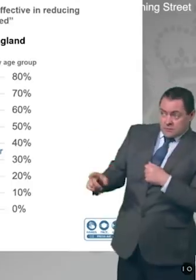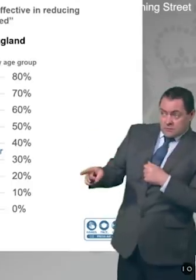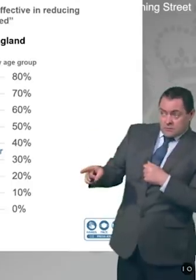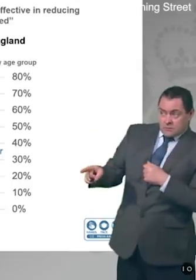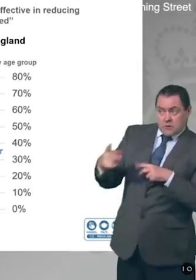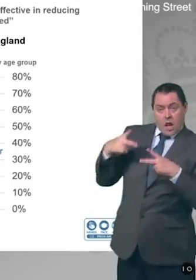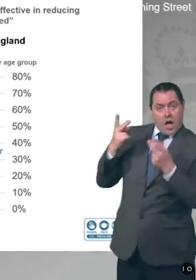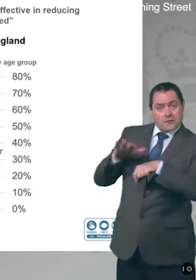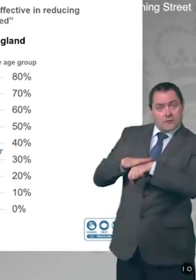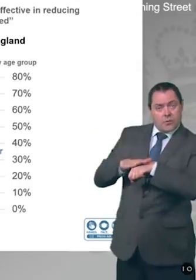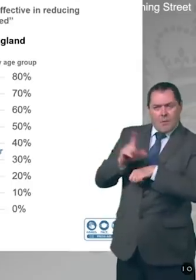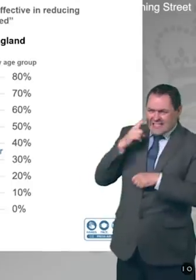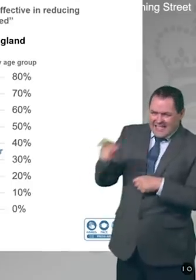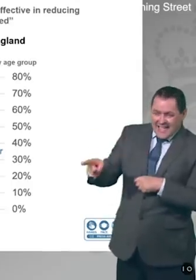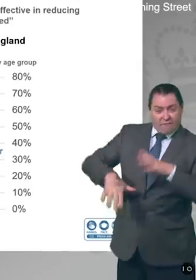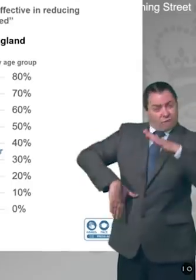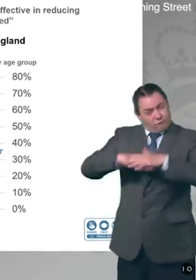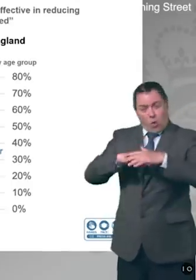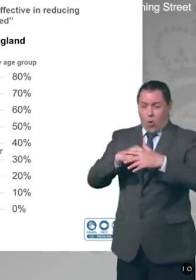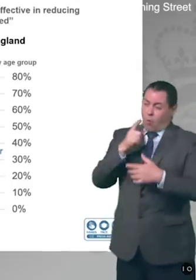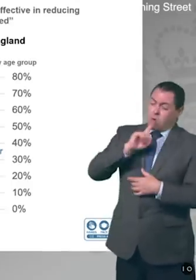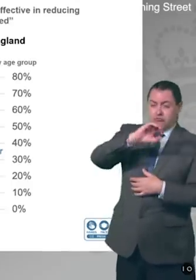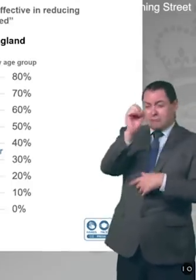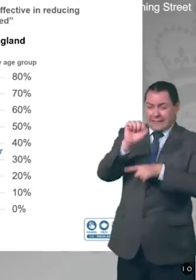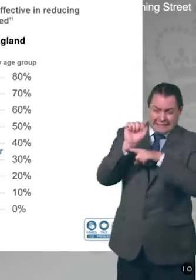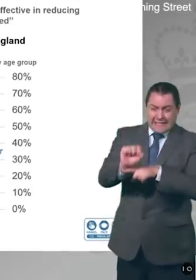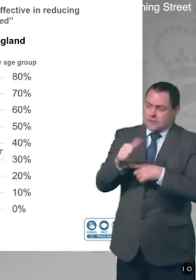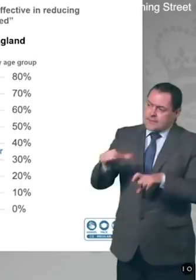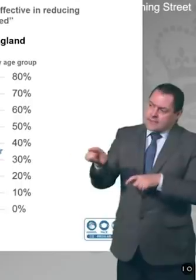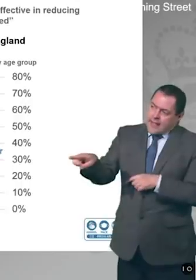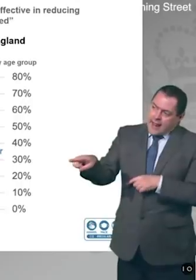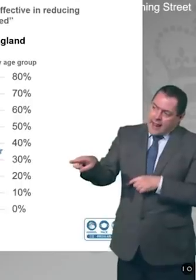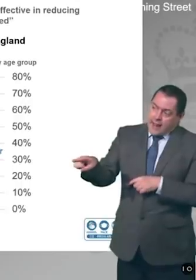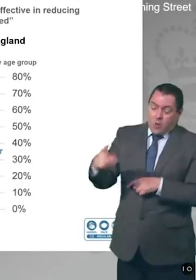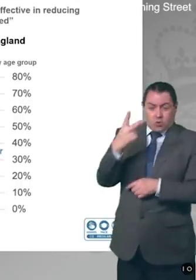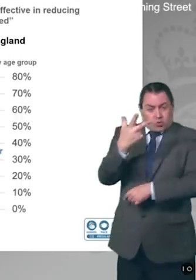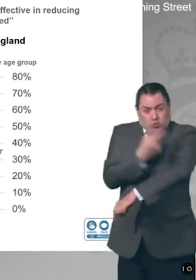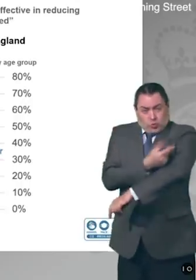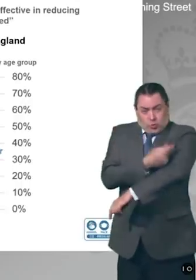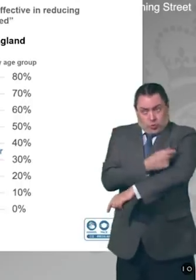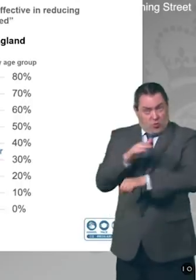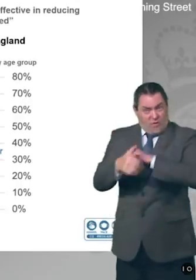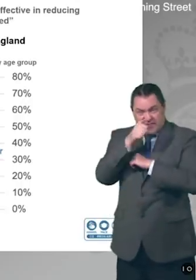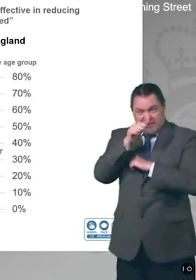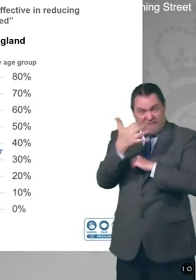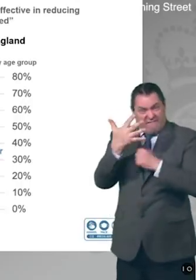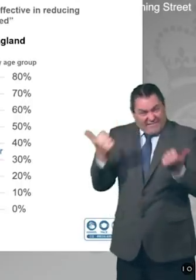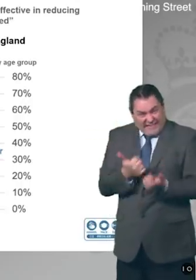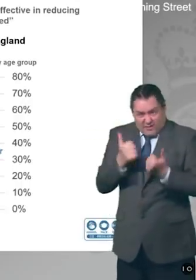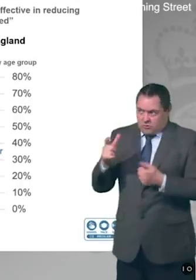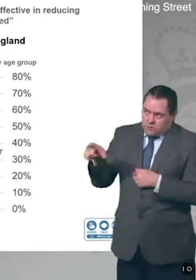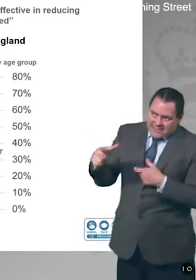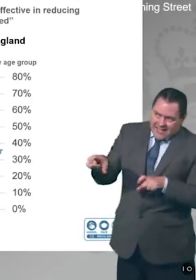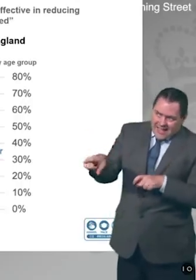as you can see, even in those over 65 in which double vaccination is already in place, there are still some hospitalizations, but